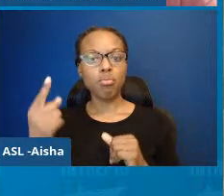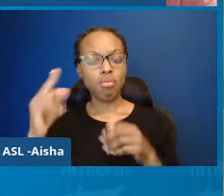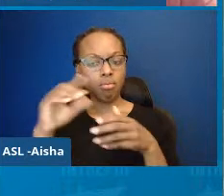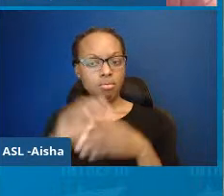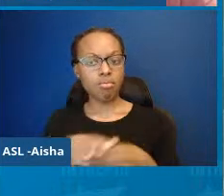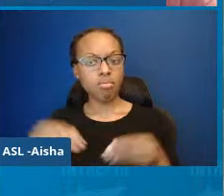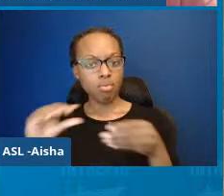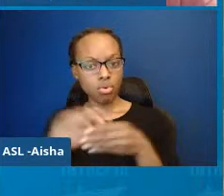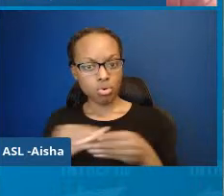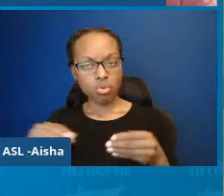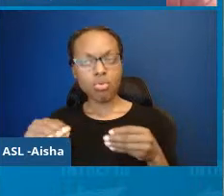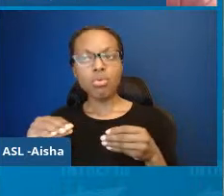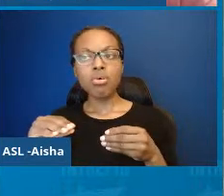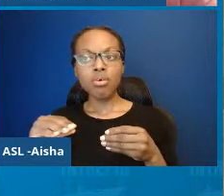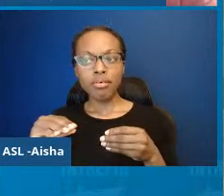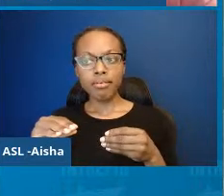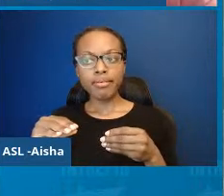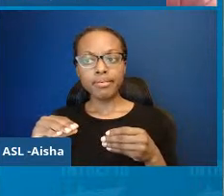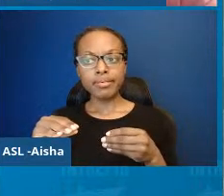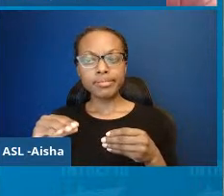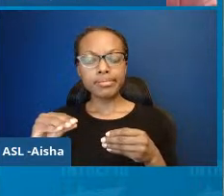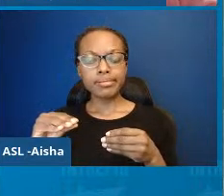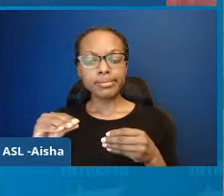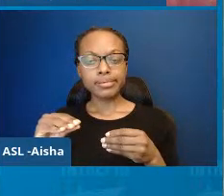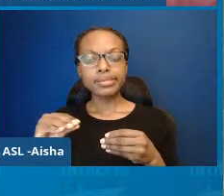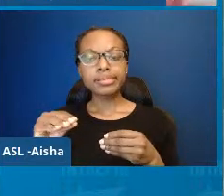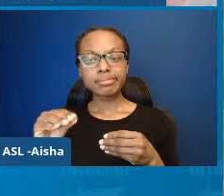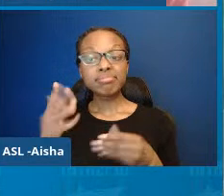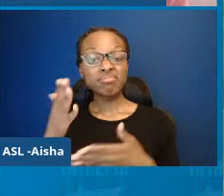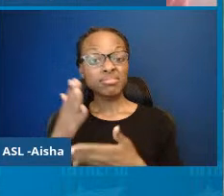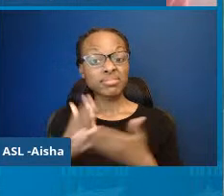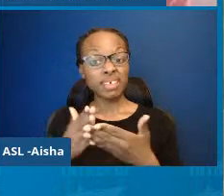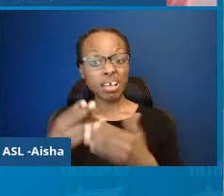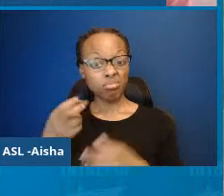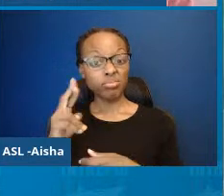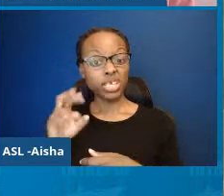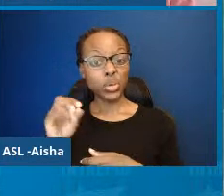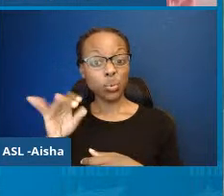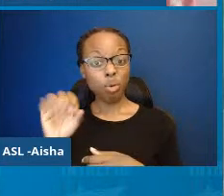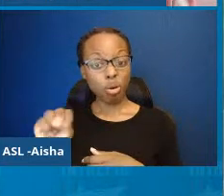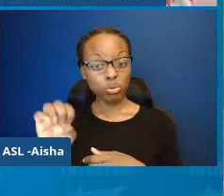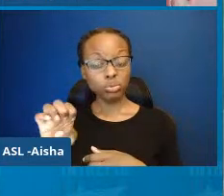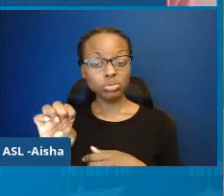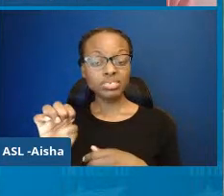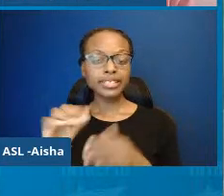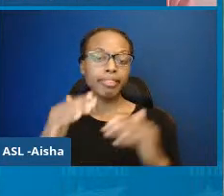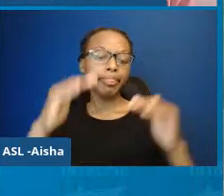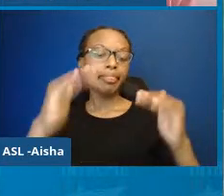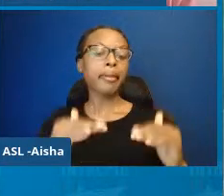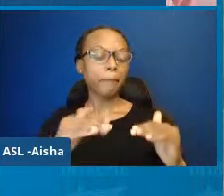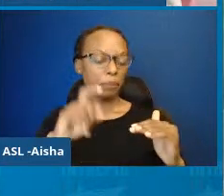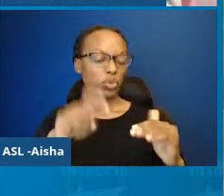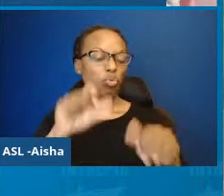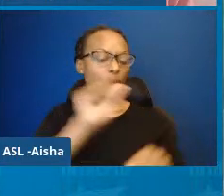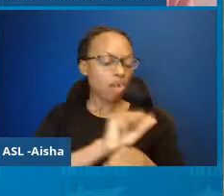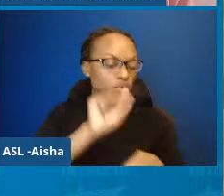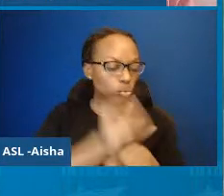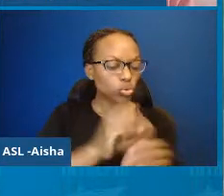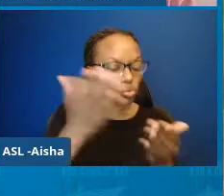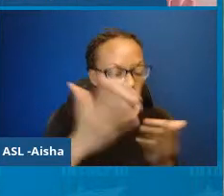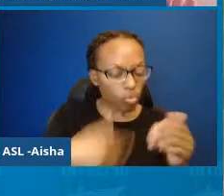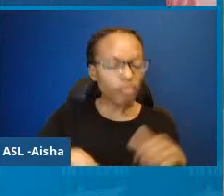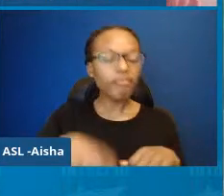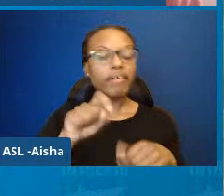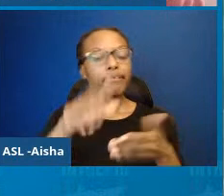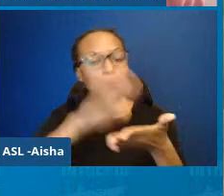relegated to low-ranking positions as stewards' mates working in the kitchen and serving or doing